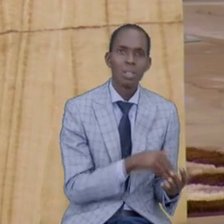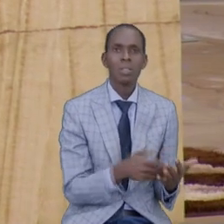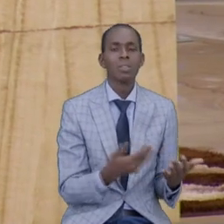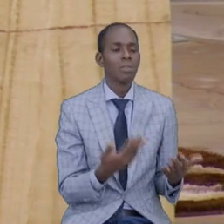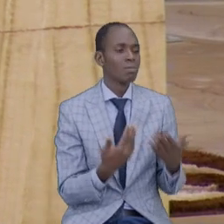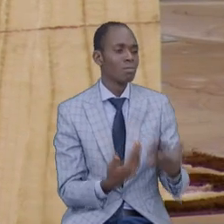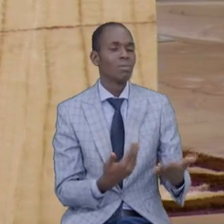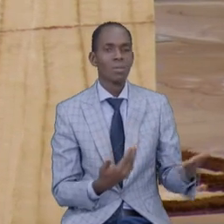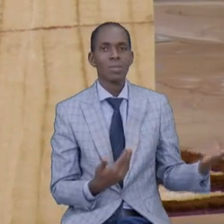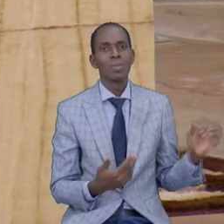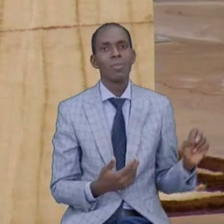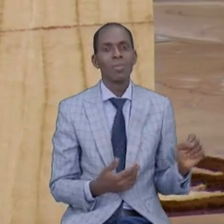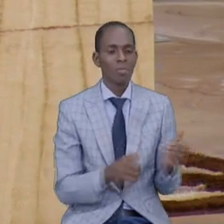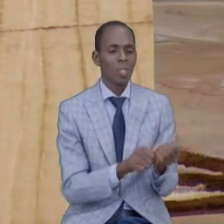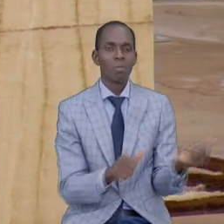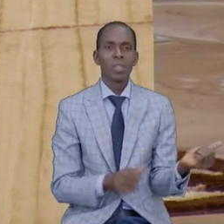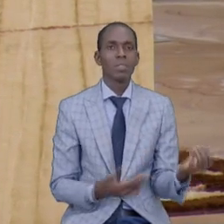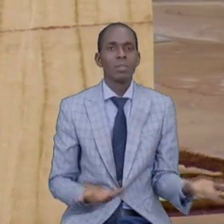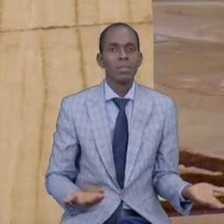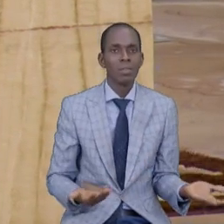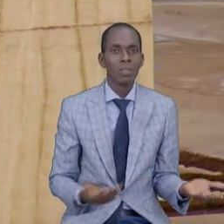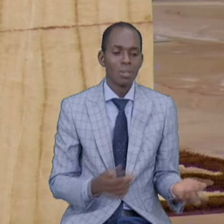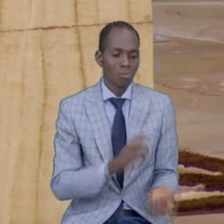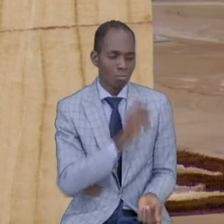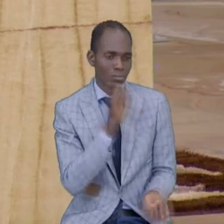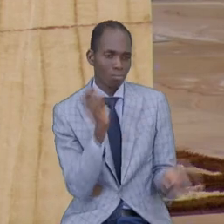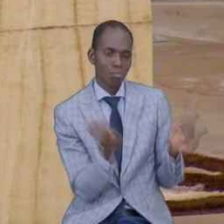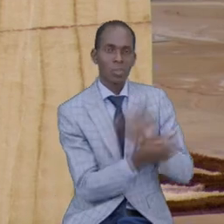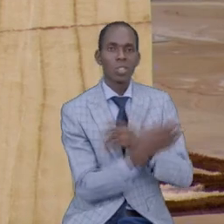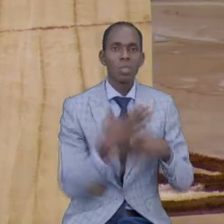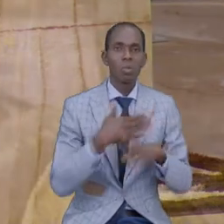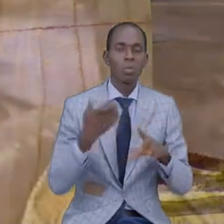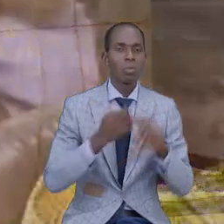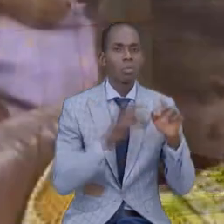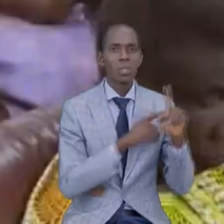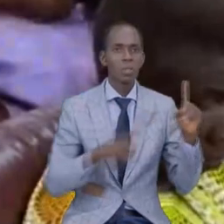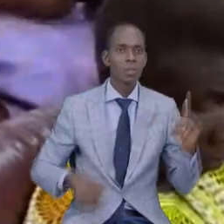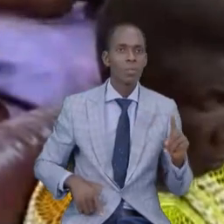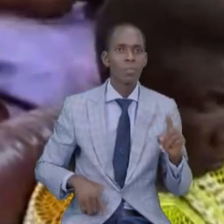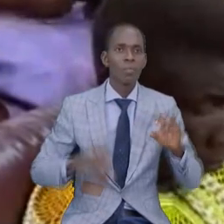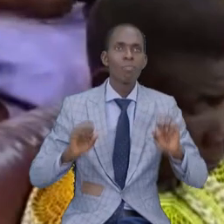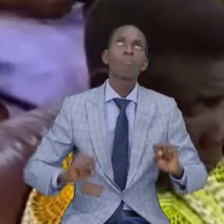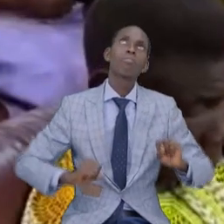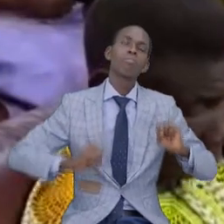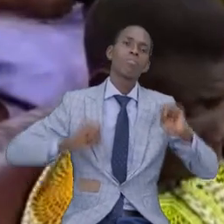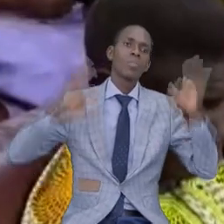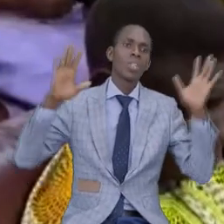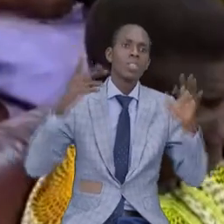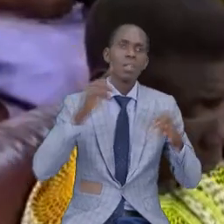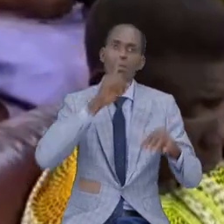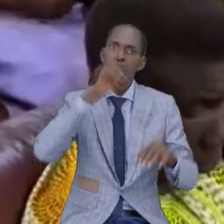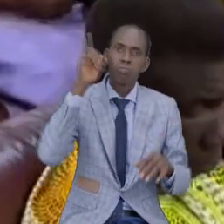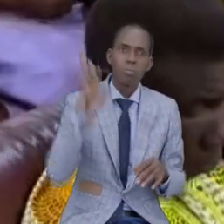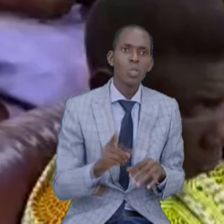elements? They backslid. They turned away from the Lord. They gave up the assurance they